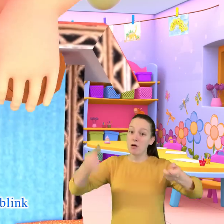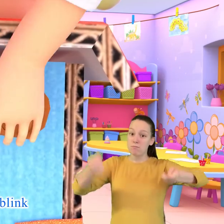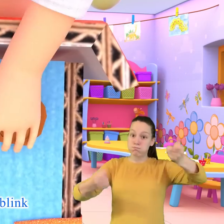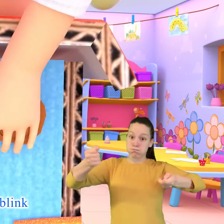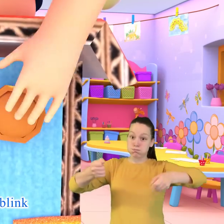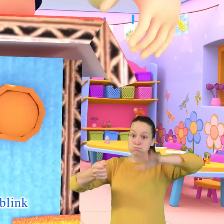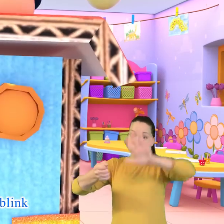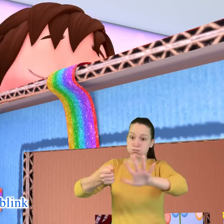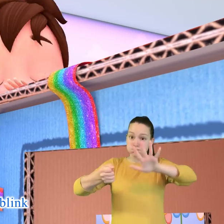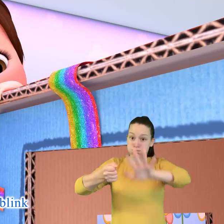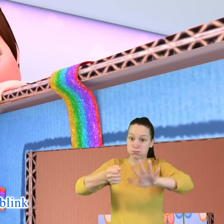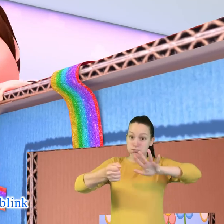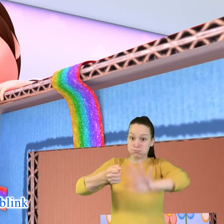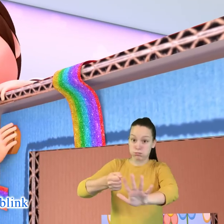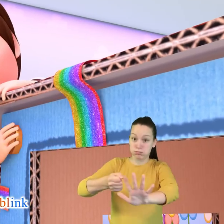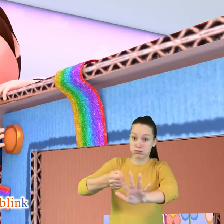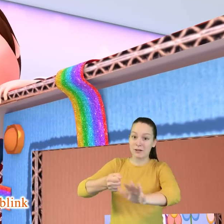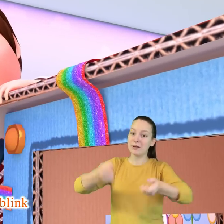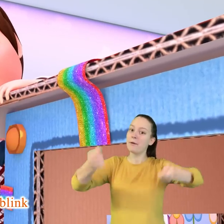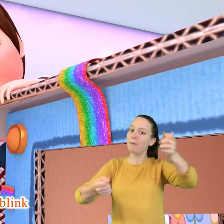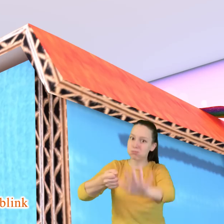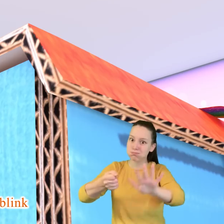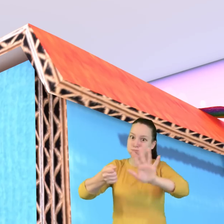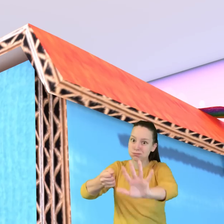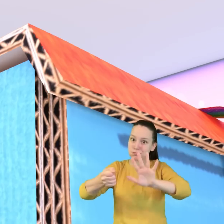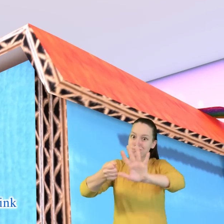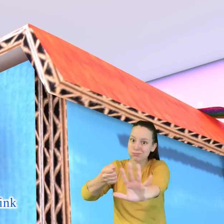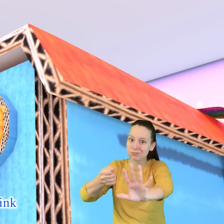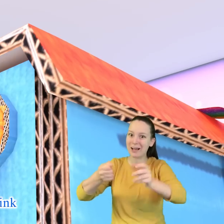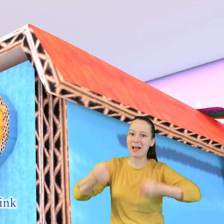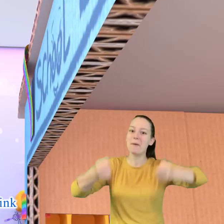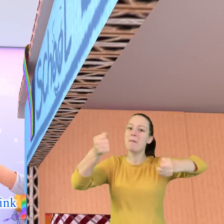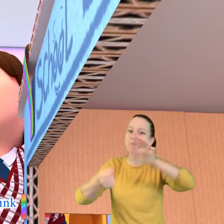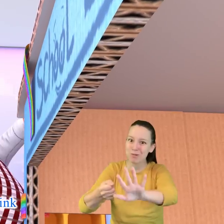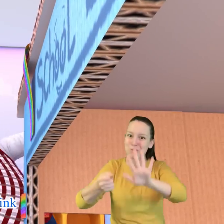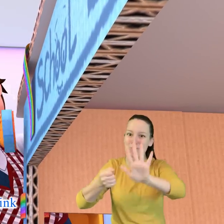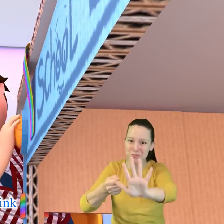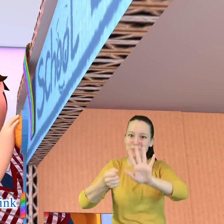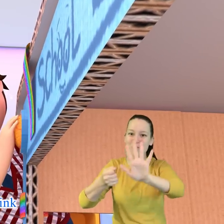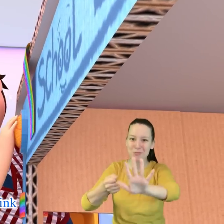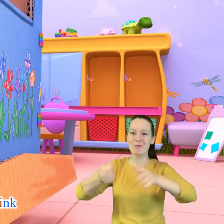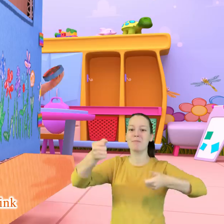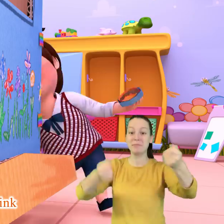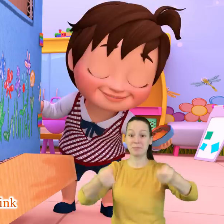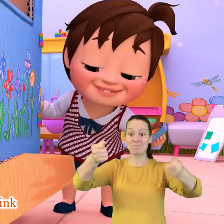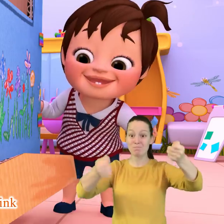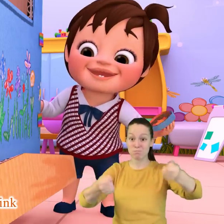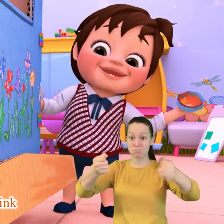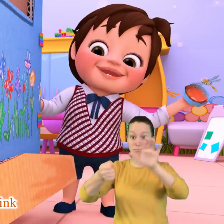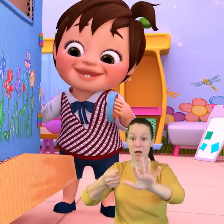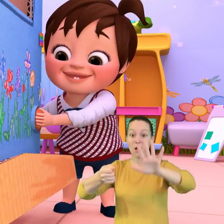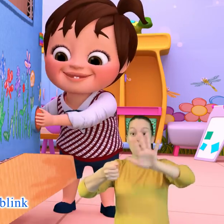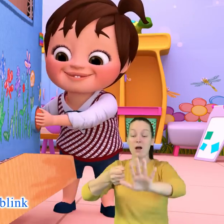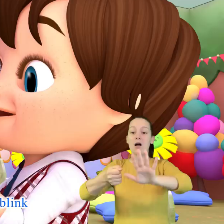the lights on the bus go blink blink blink blink blink blink blink